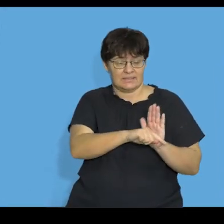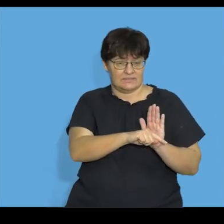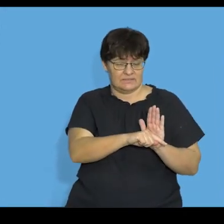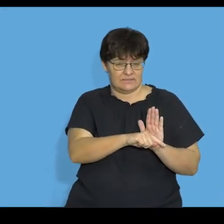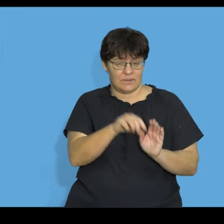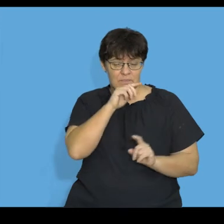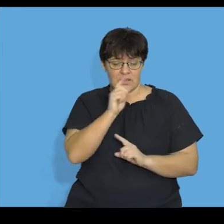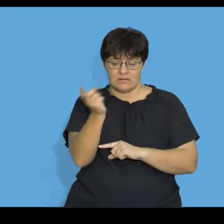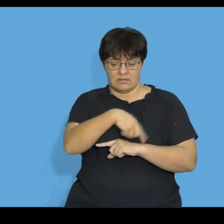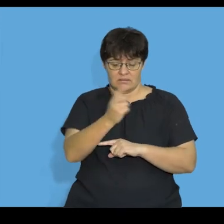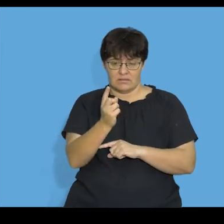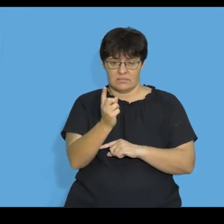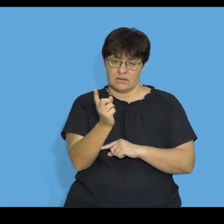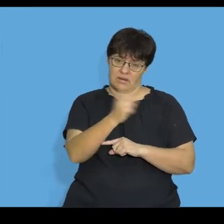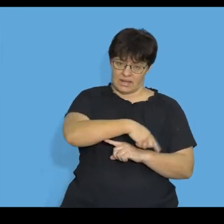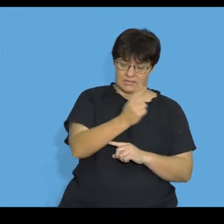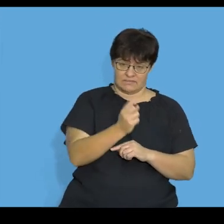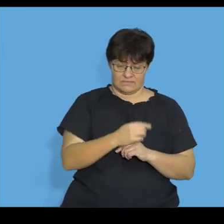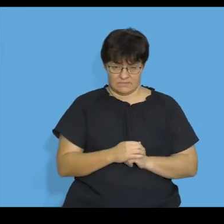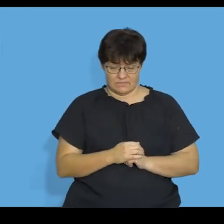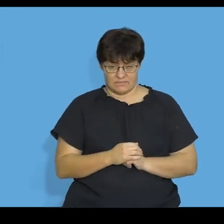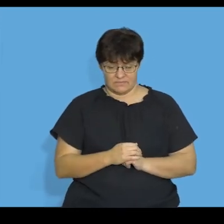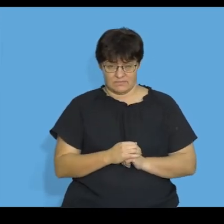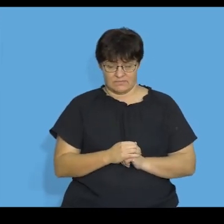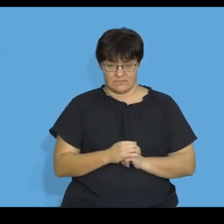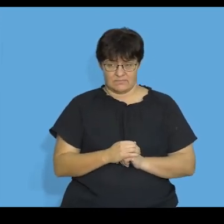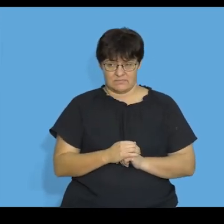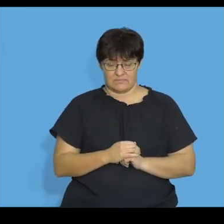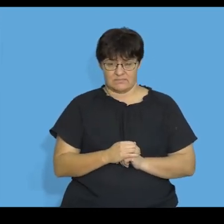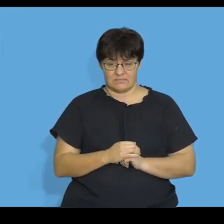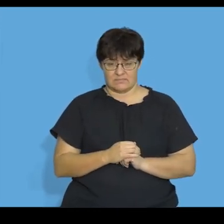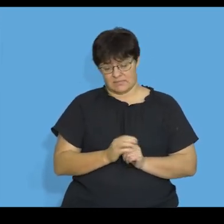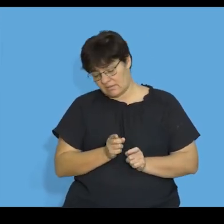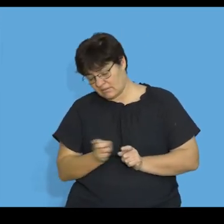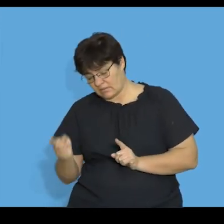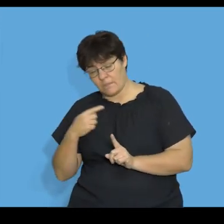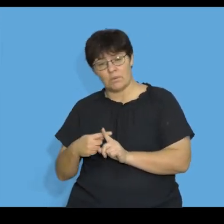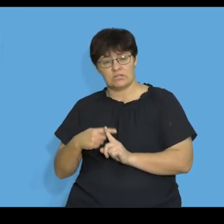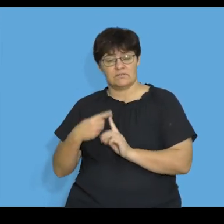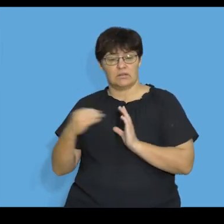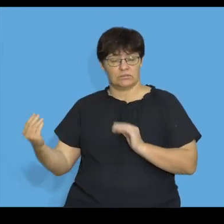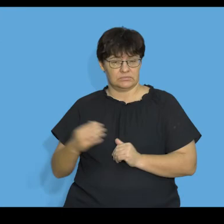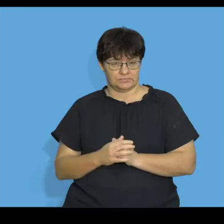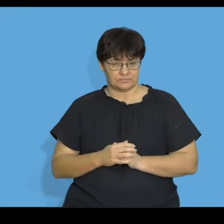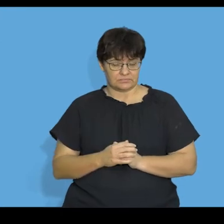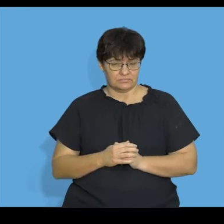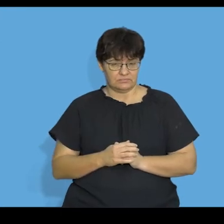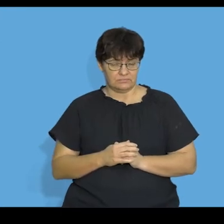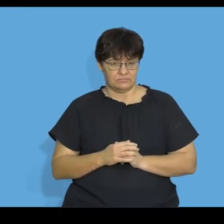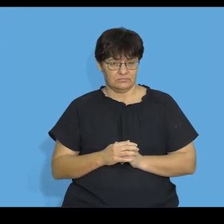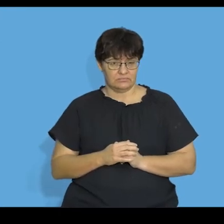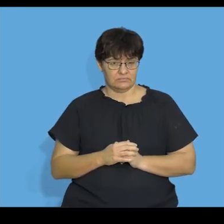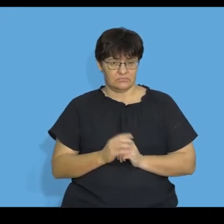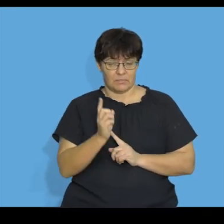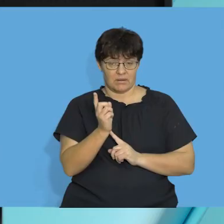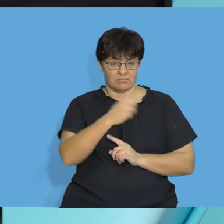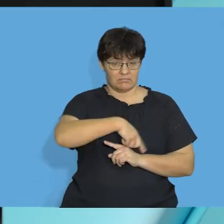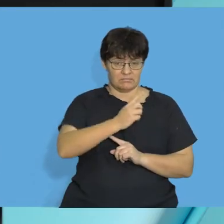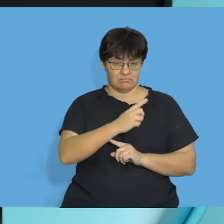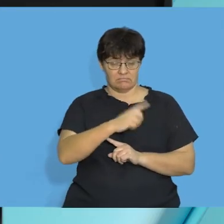negative. And if it goes in at the negative and out at the positive, in which direction is the needle going to